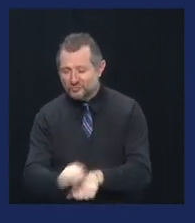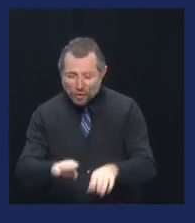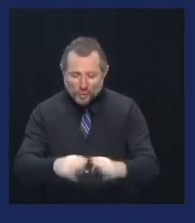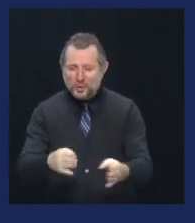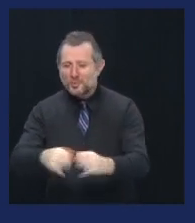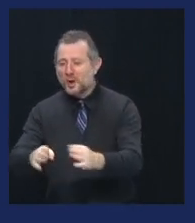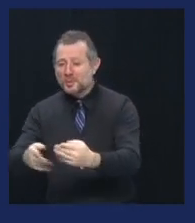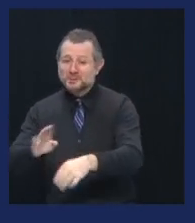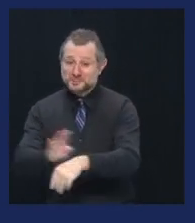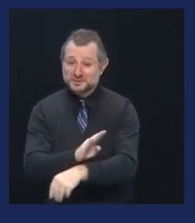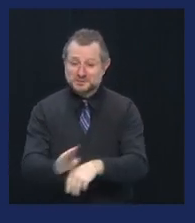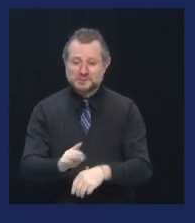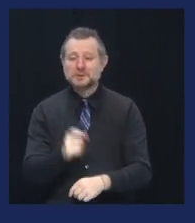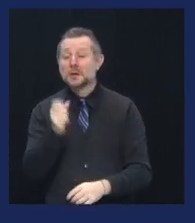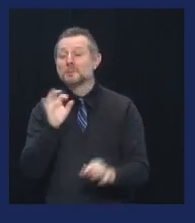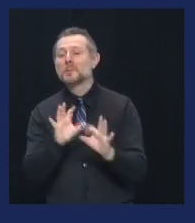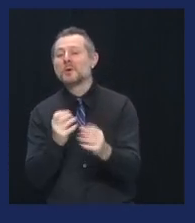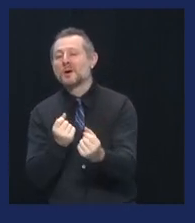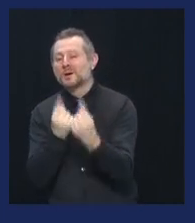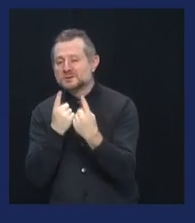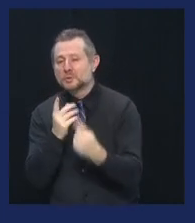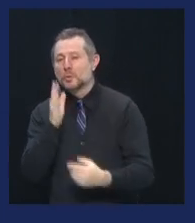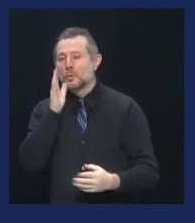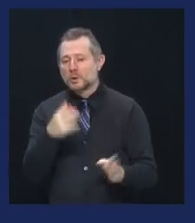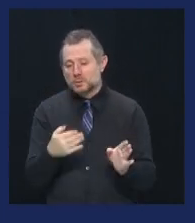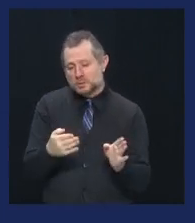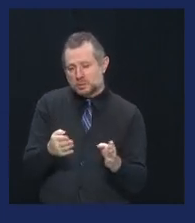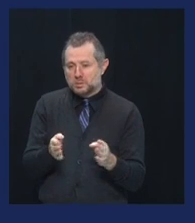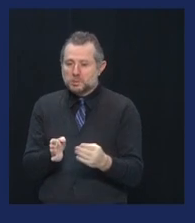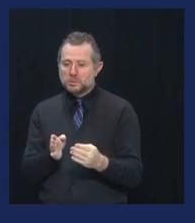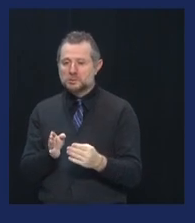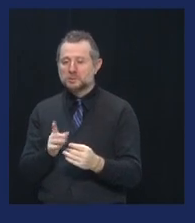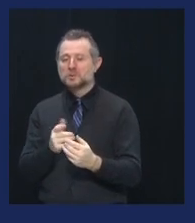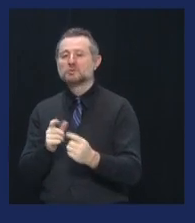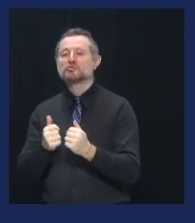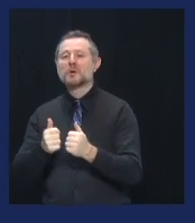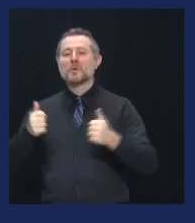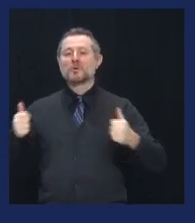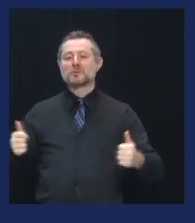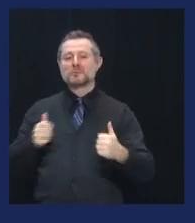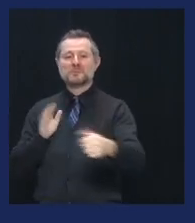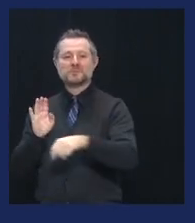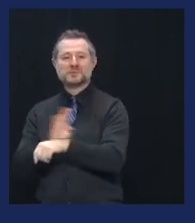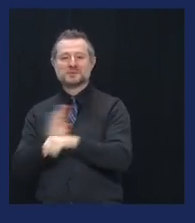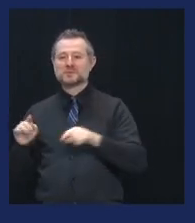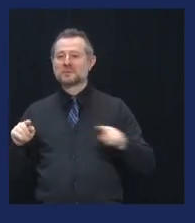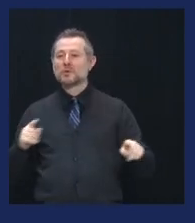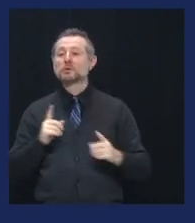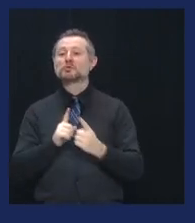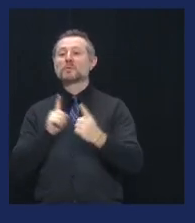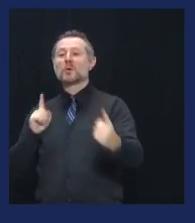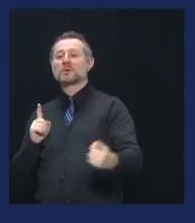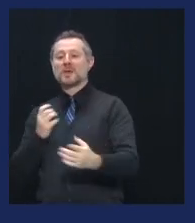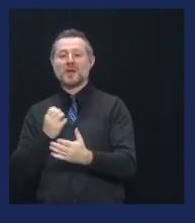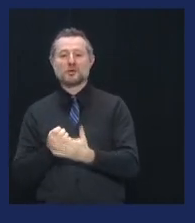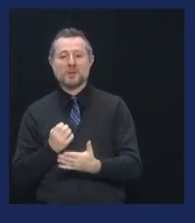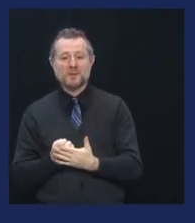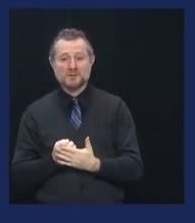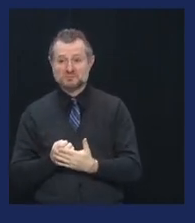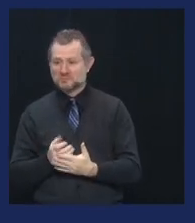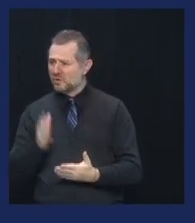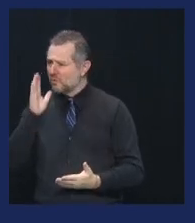be a shift to remote business. The remote economy is now real. Zoom will not